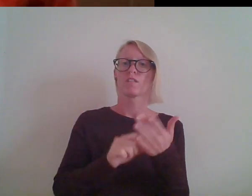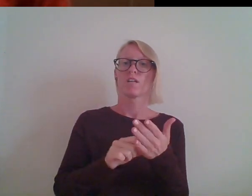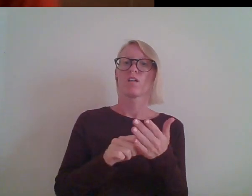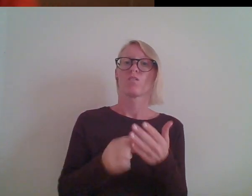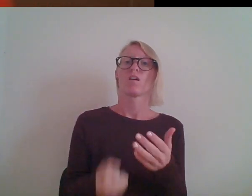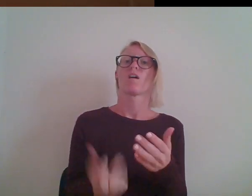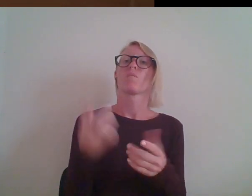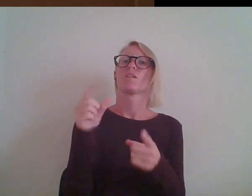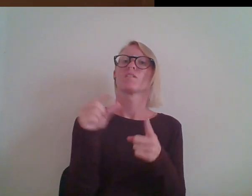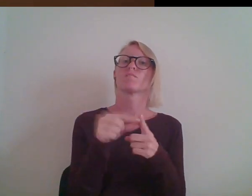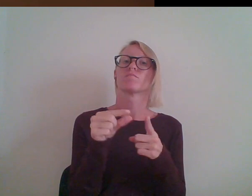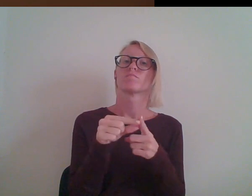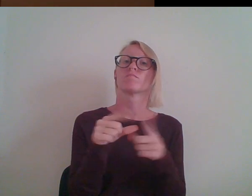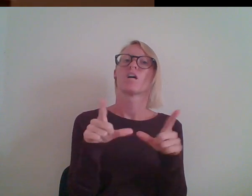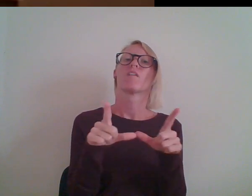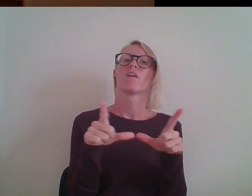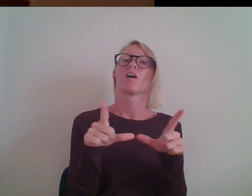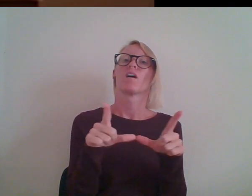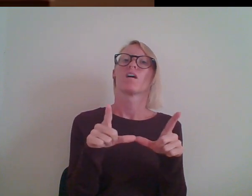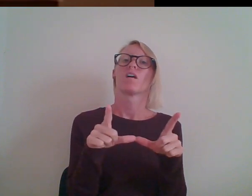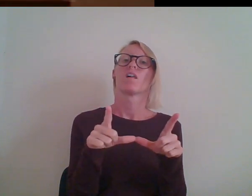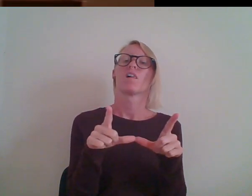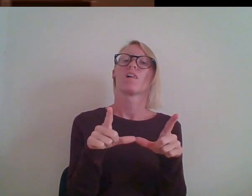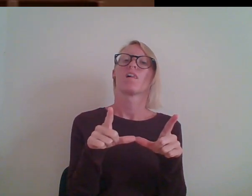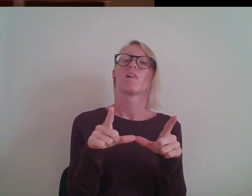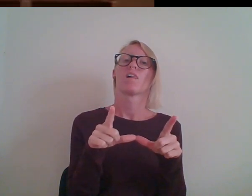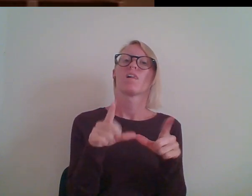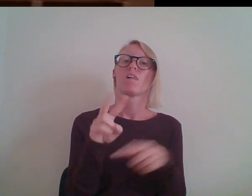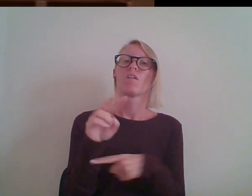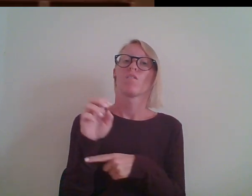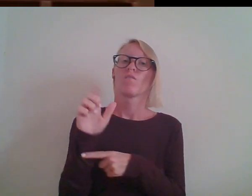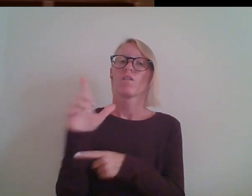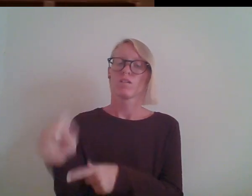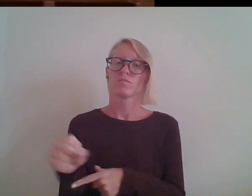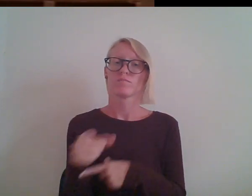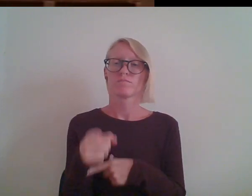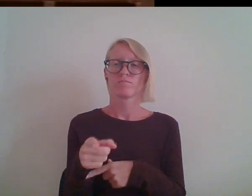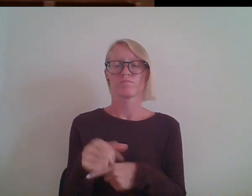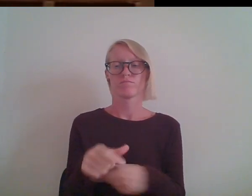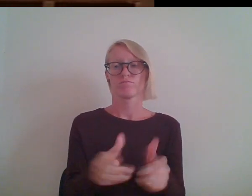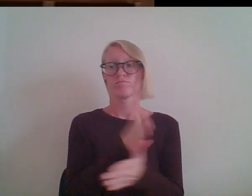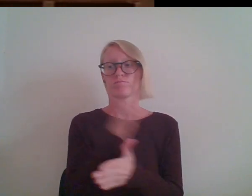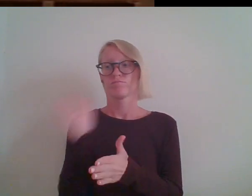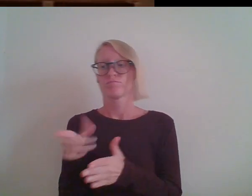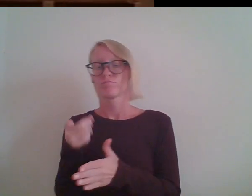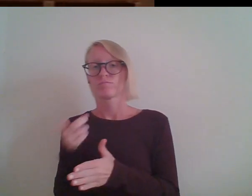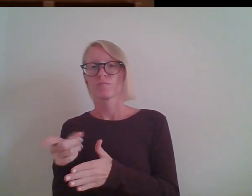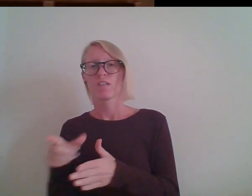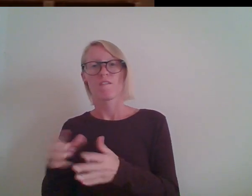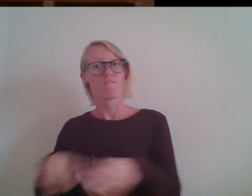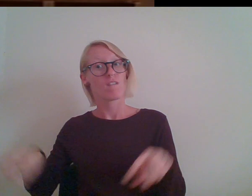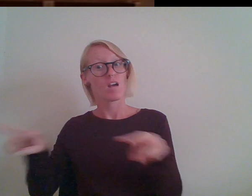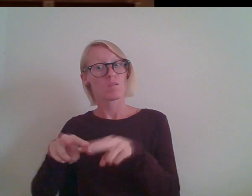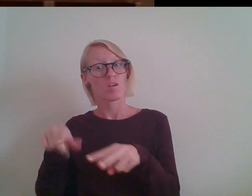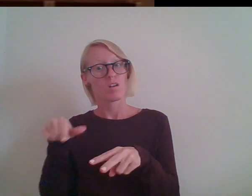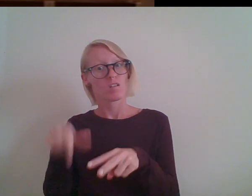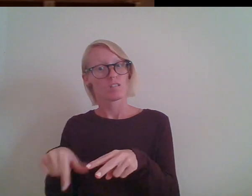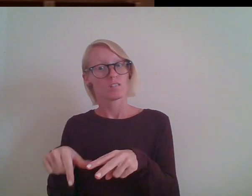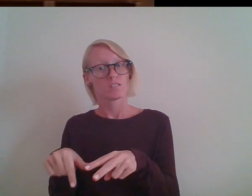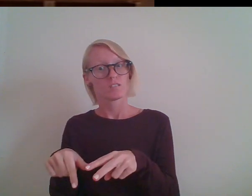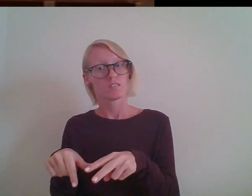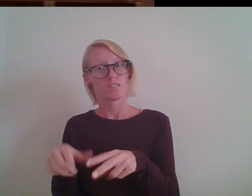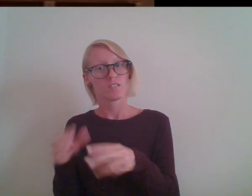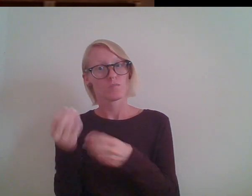instructed. They're told you need to think about how valuable this item would be if you were stranded on a